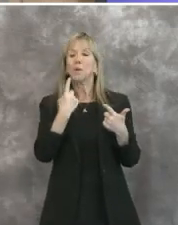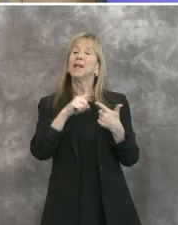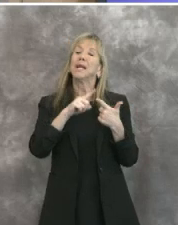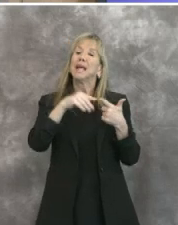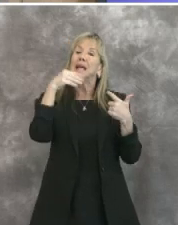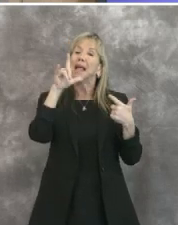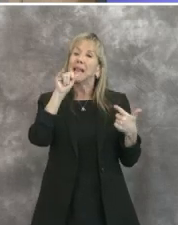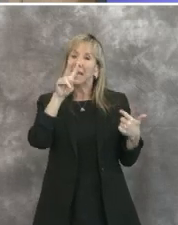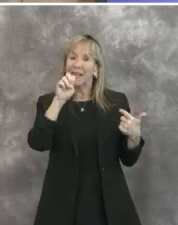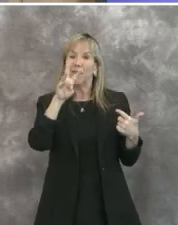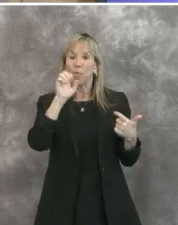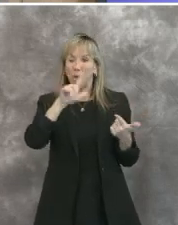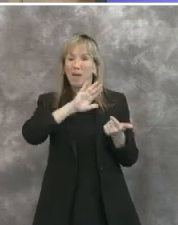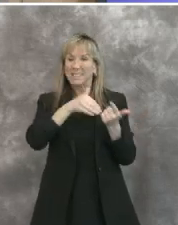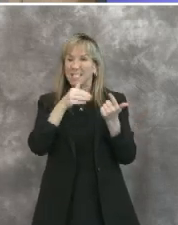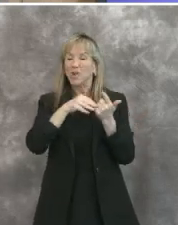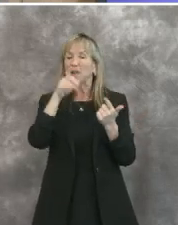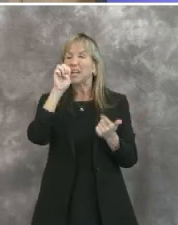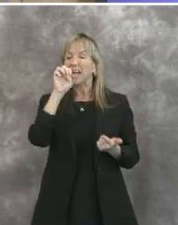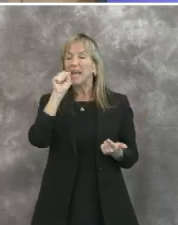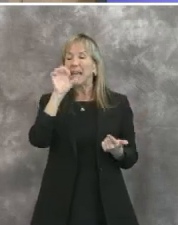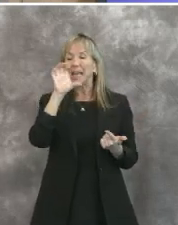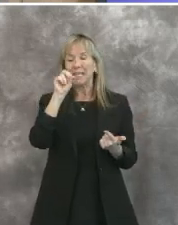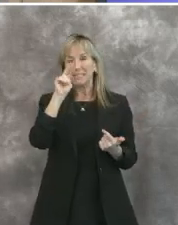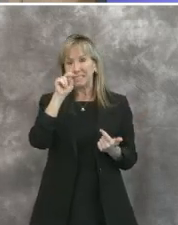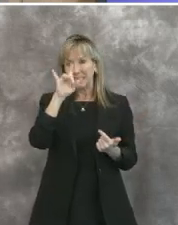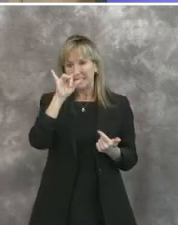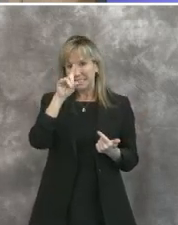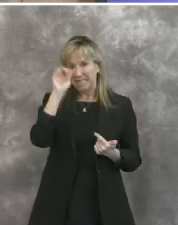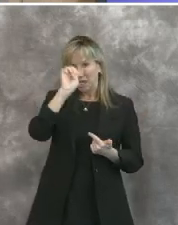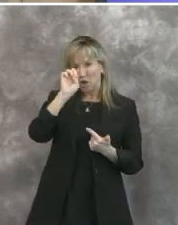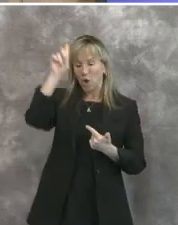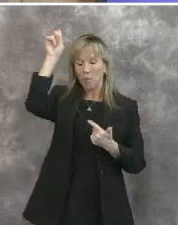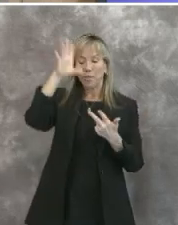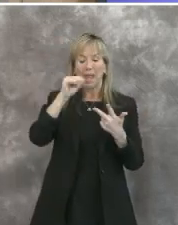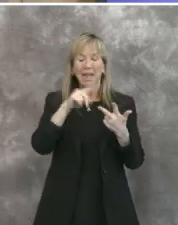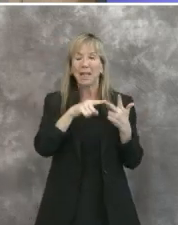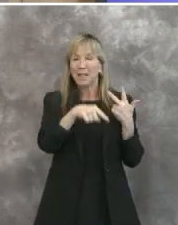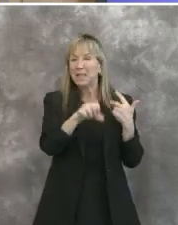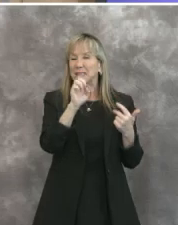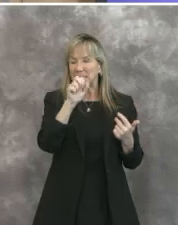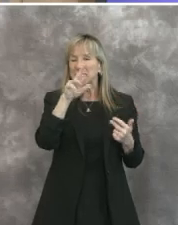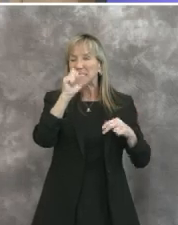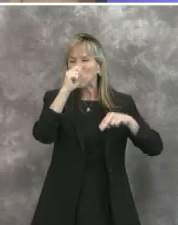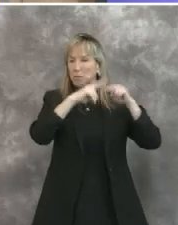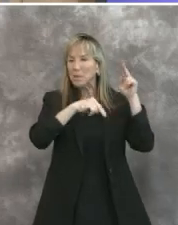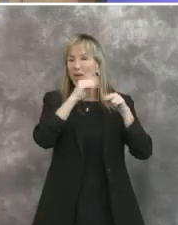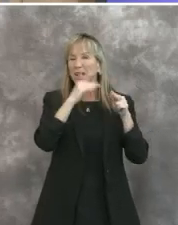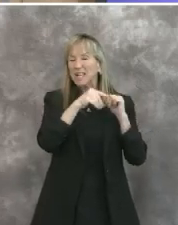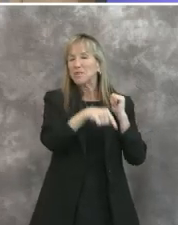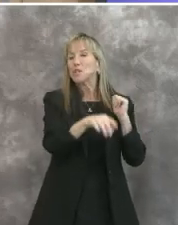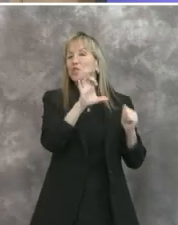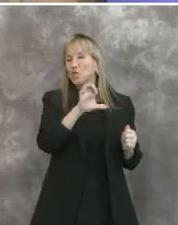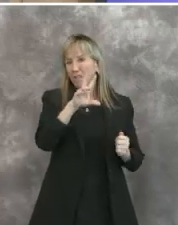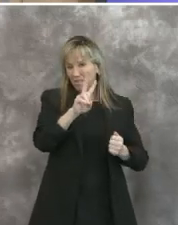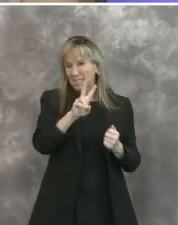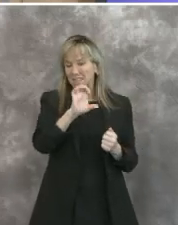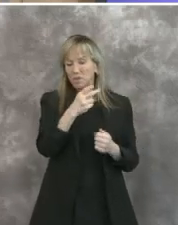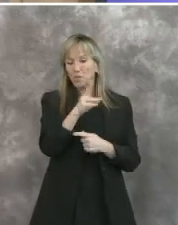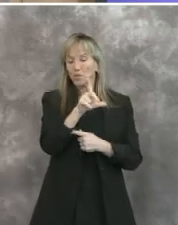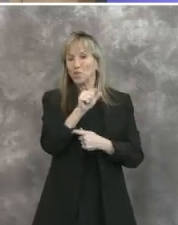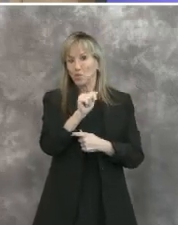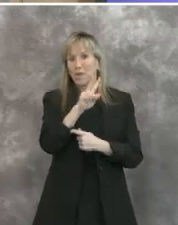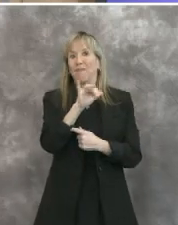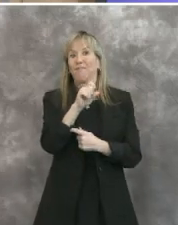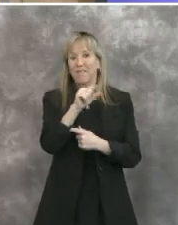Center in Escondido, and the former Sears building in Chula Vista. We expect, even though this is scheduled to start tomorrow, that